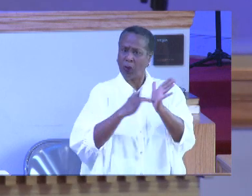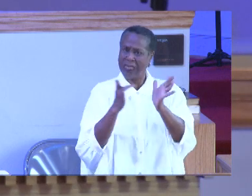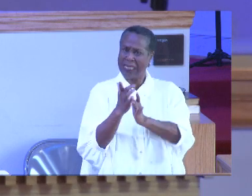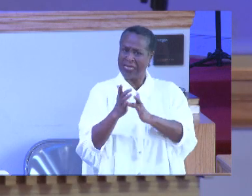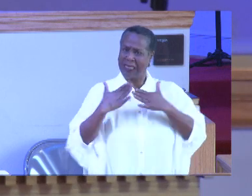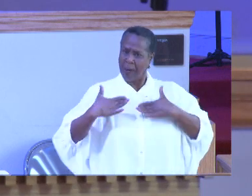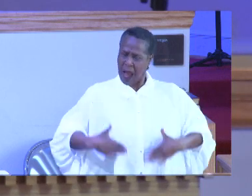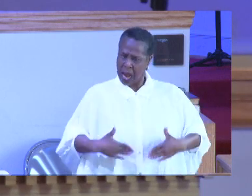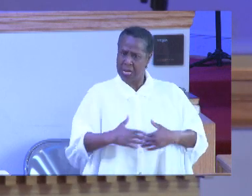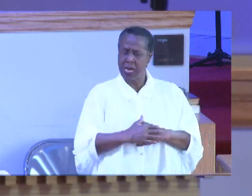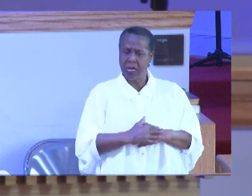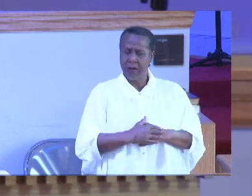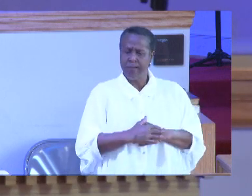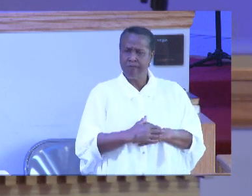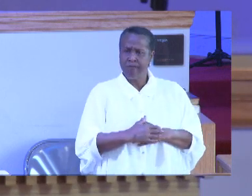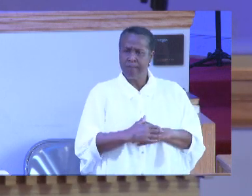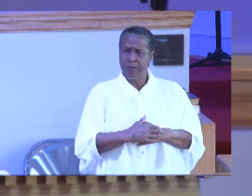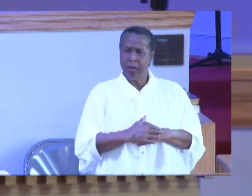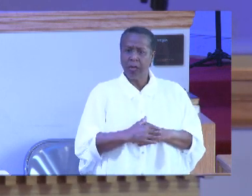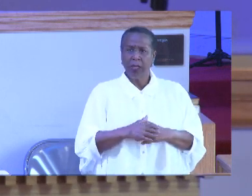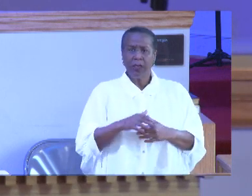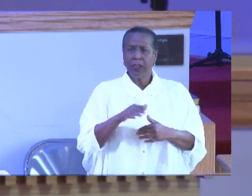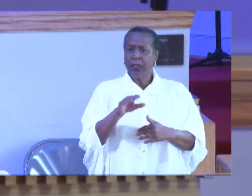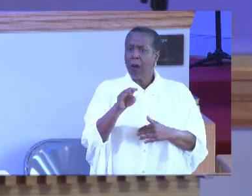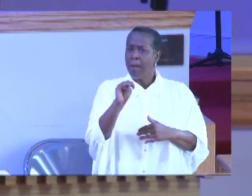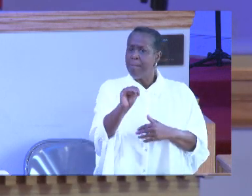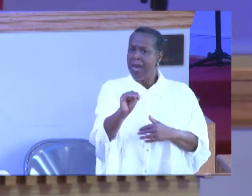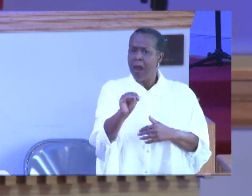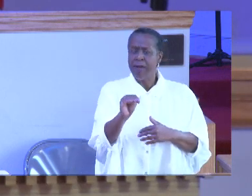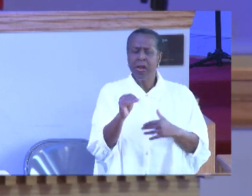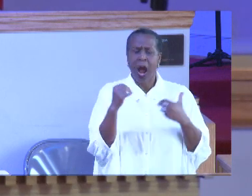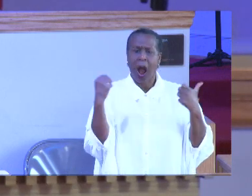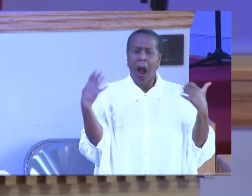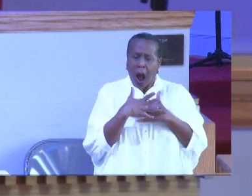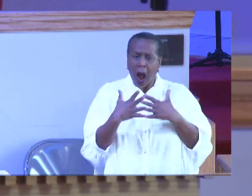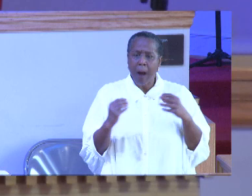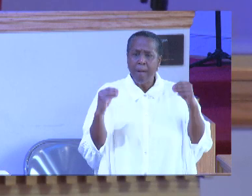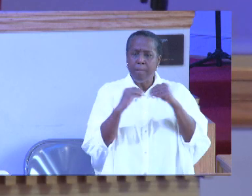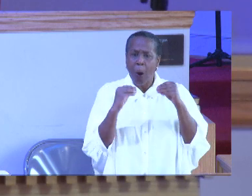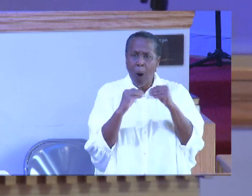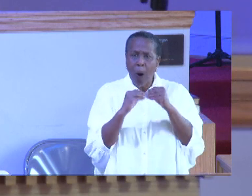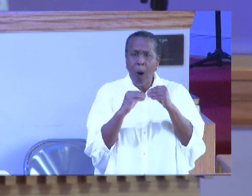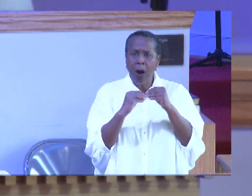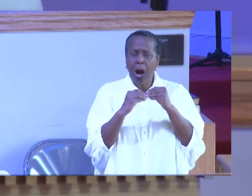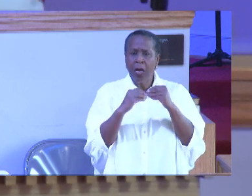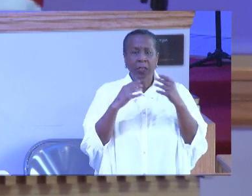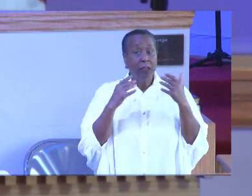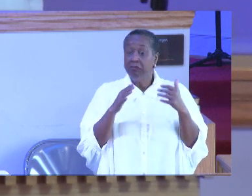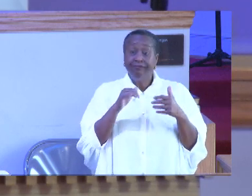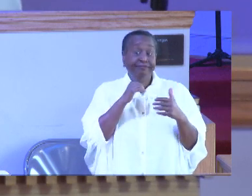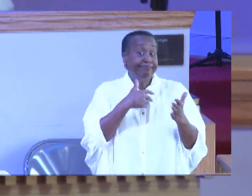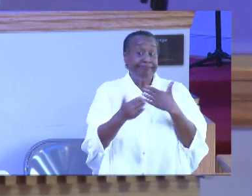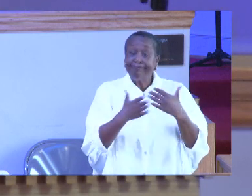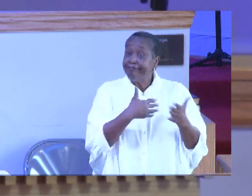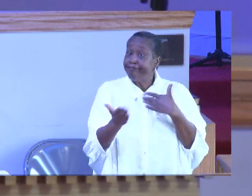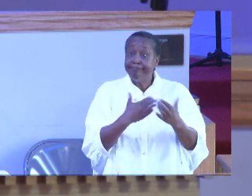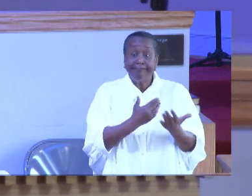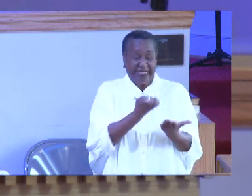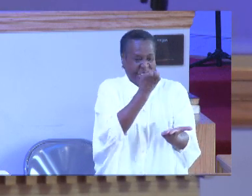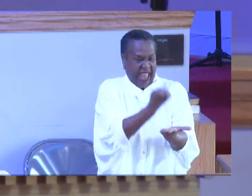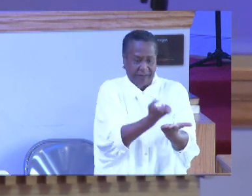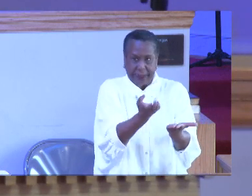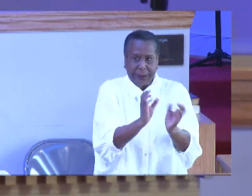body, she's terrified even more. Doesn't matter that the evidence doesn't